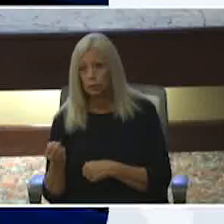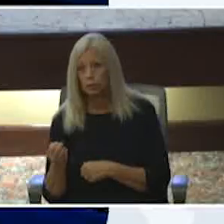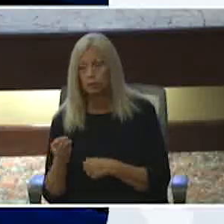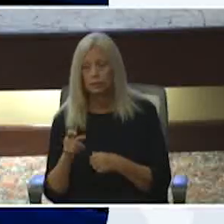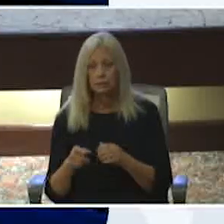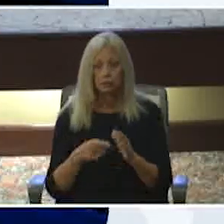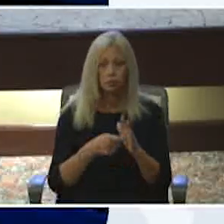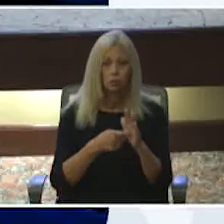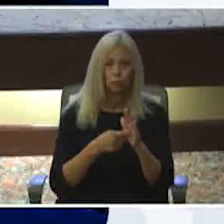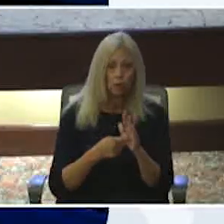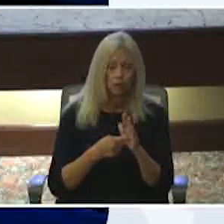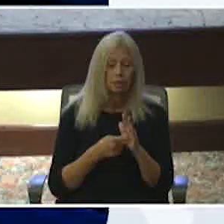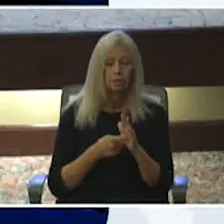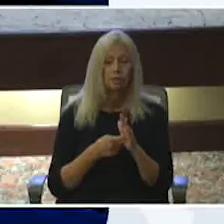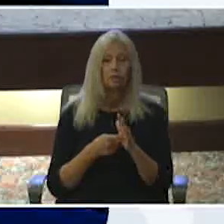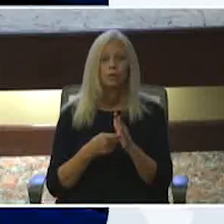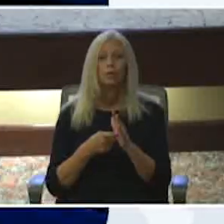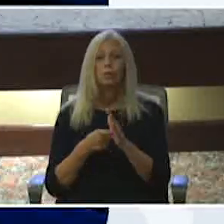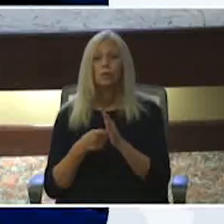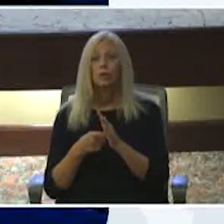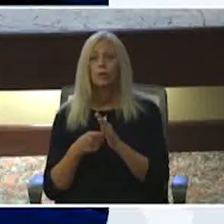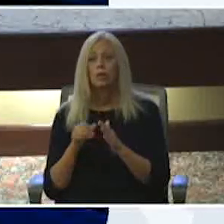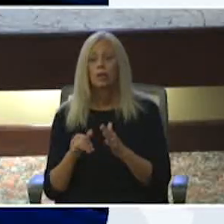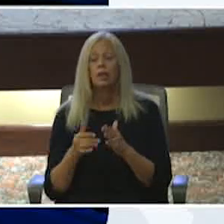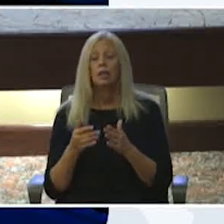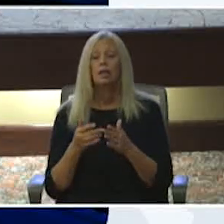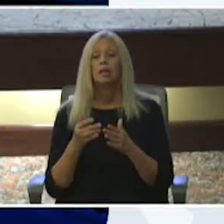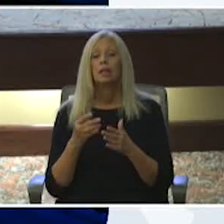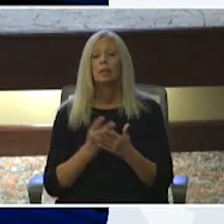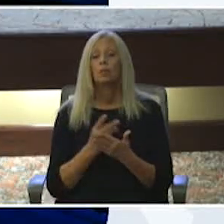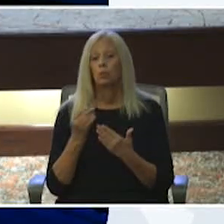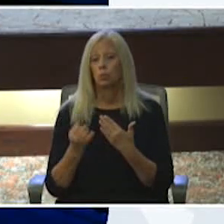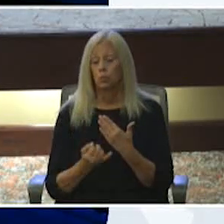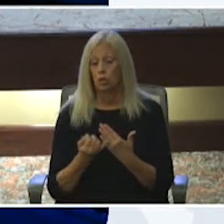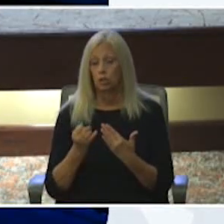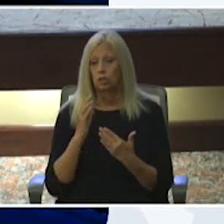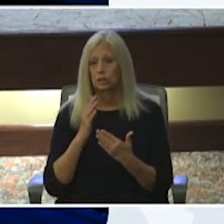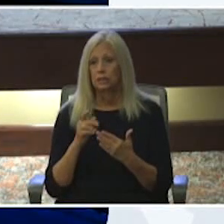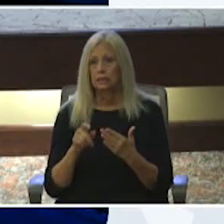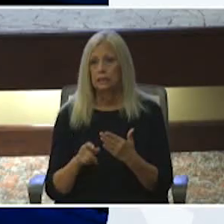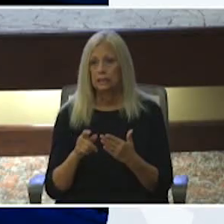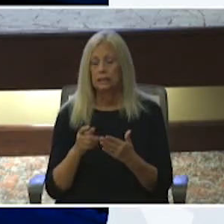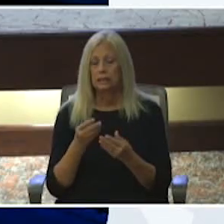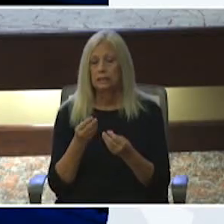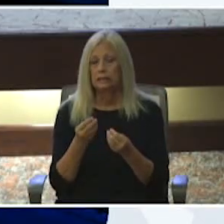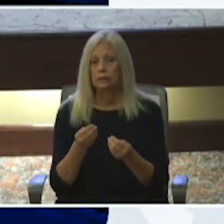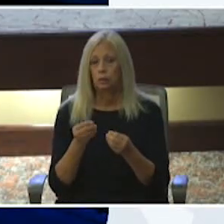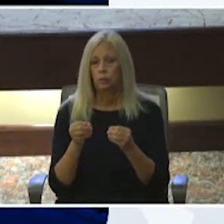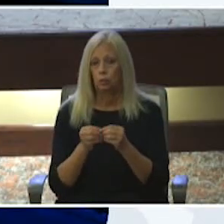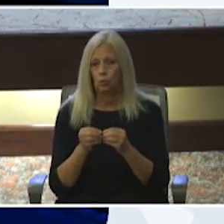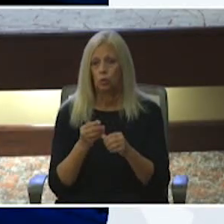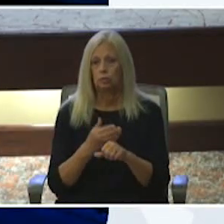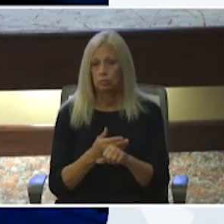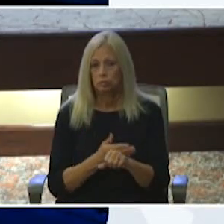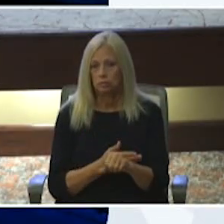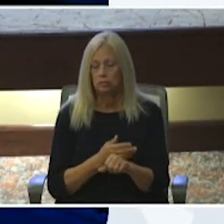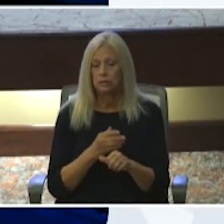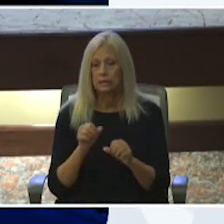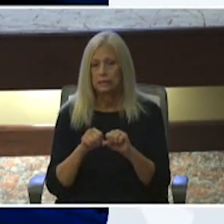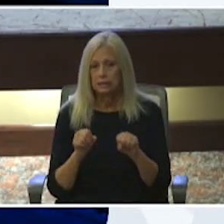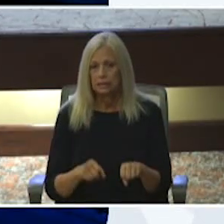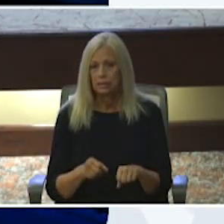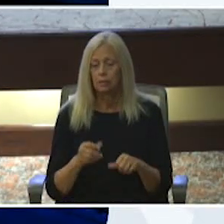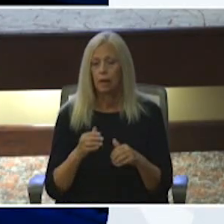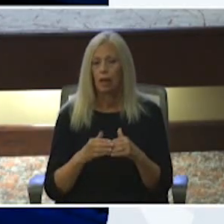that are needed out there. This project is to implement a more durable system and address maintainability and long-term